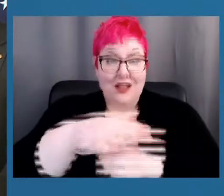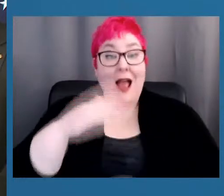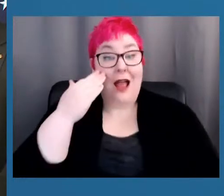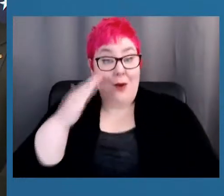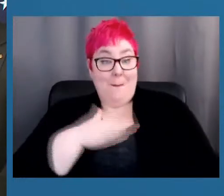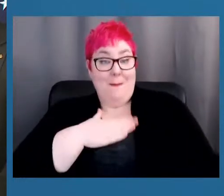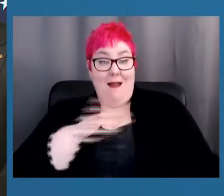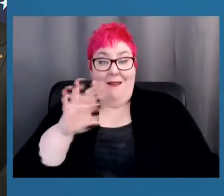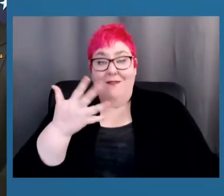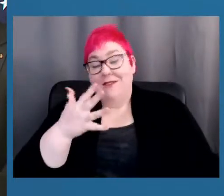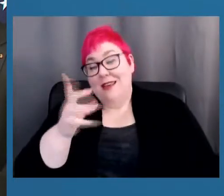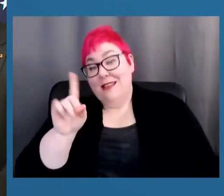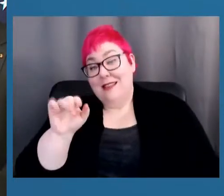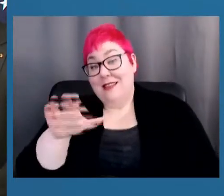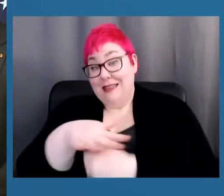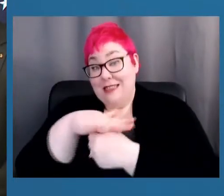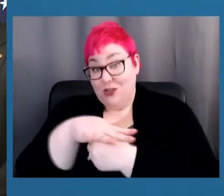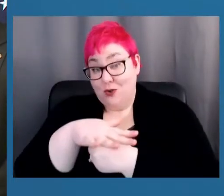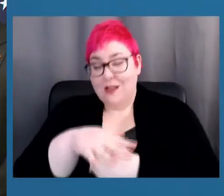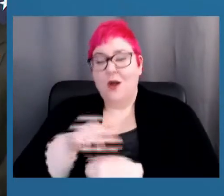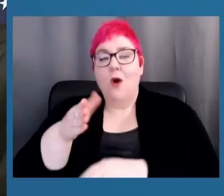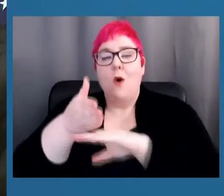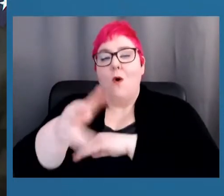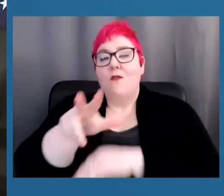example, over